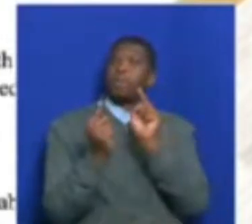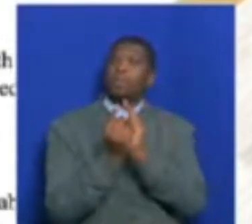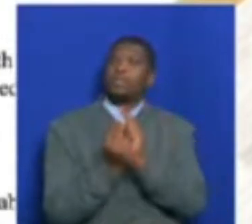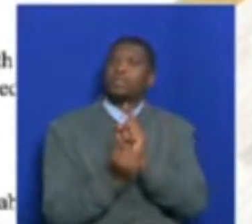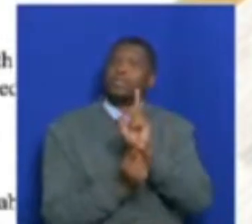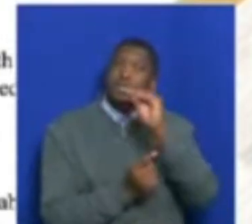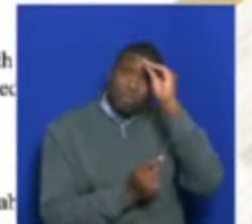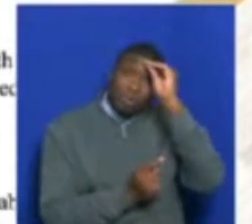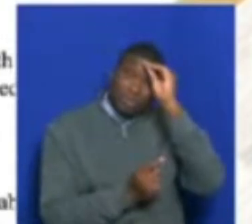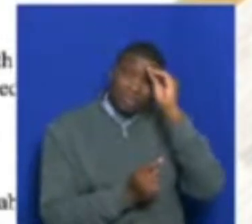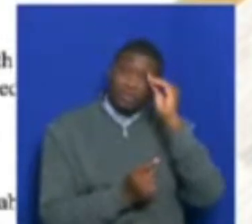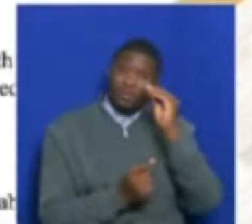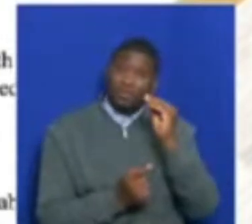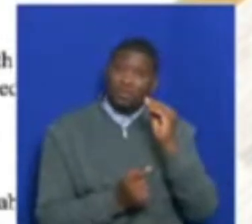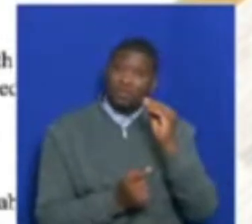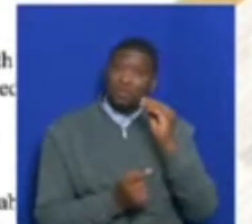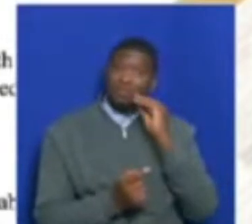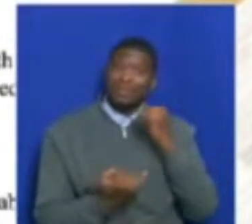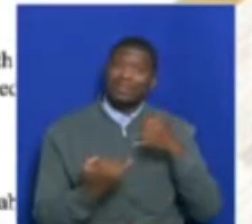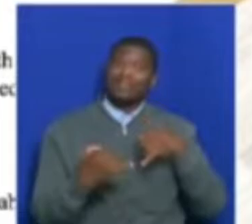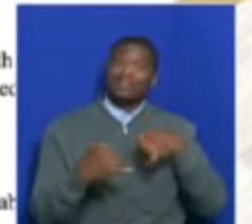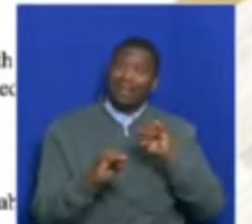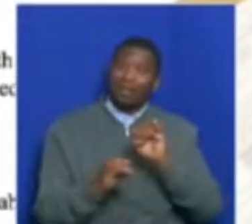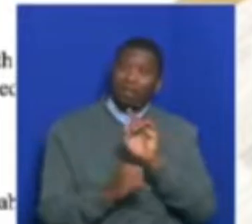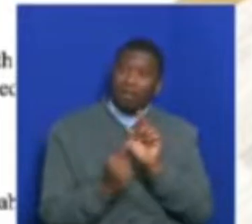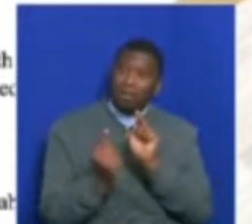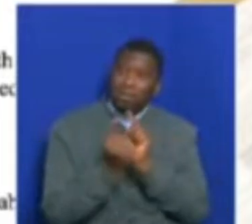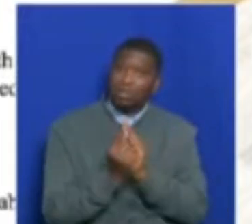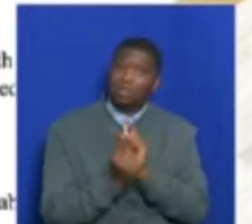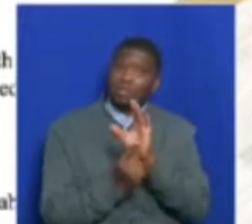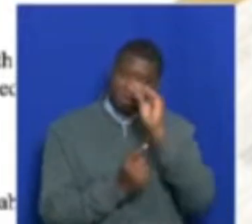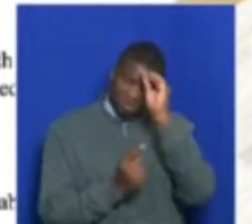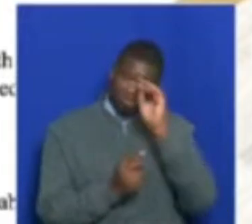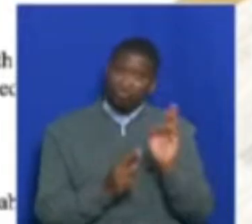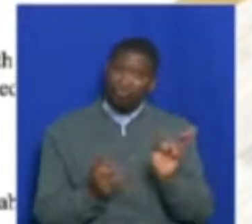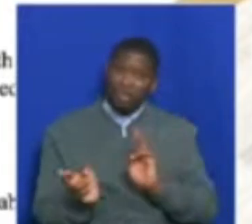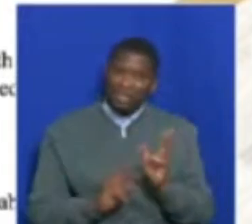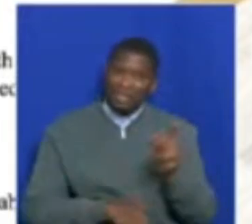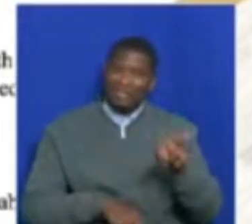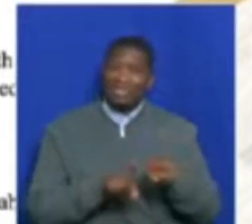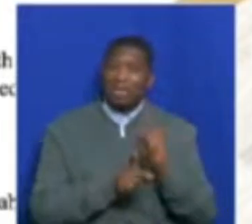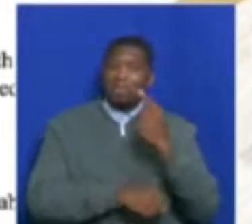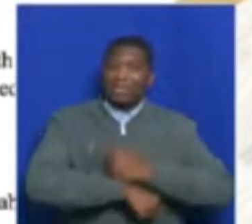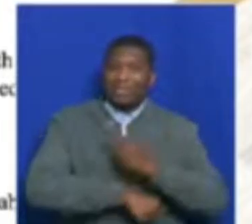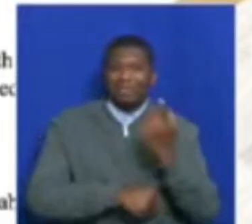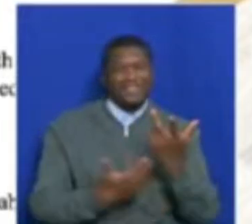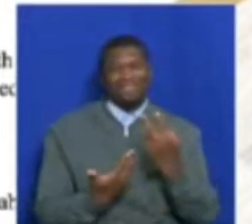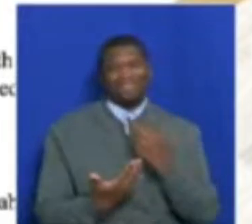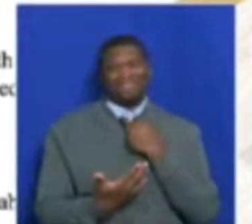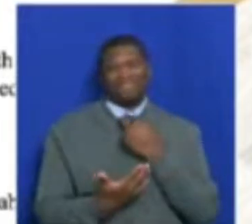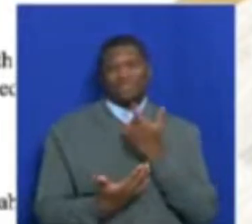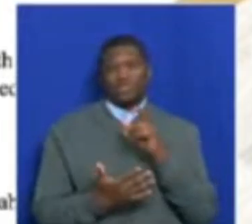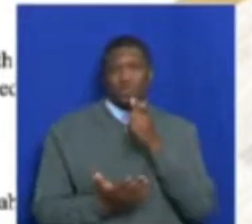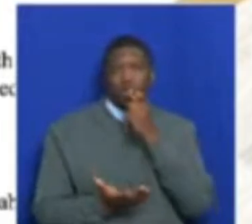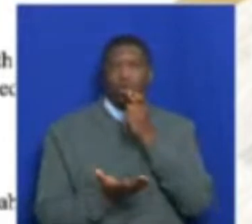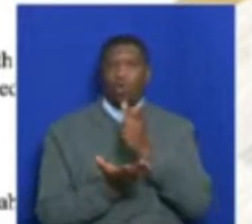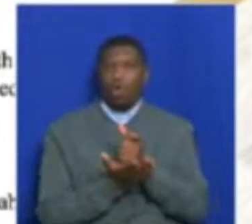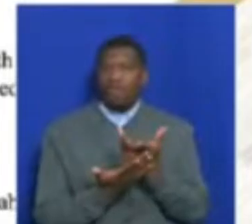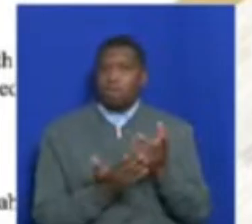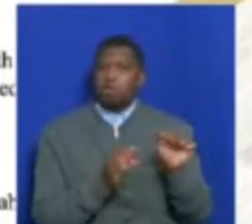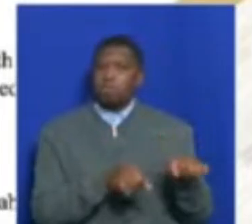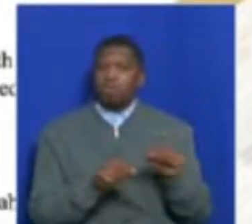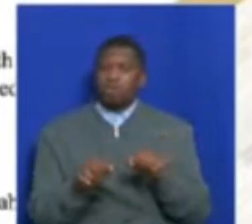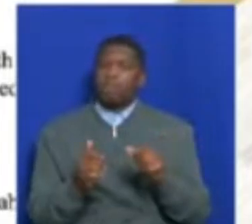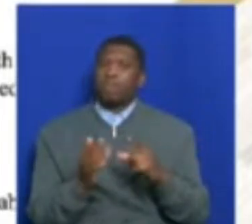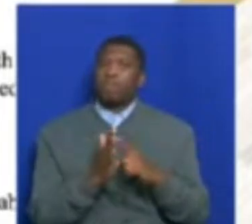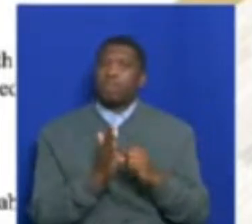yet in a position to meet with the police the same day, so he confirmed an appointment for me for Tuesday,